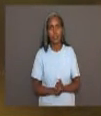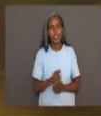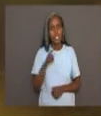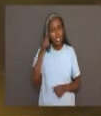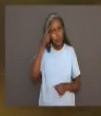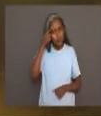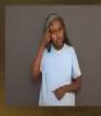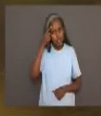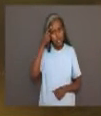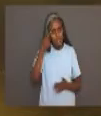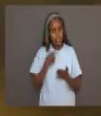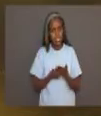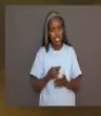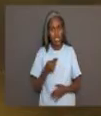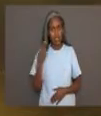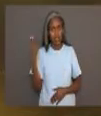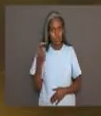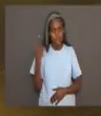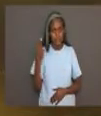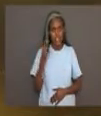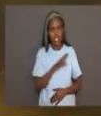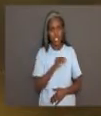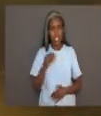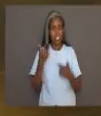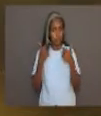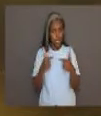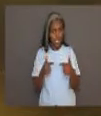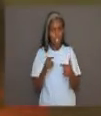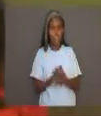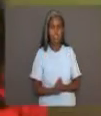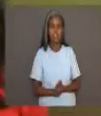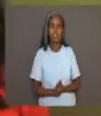you think of their benefits and limitations?